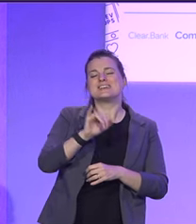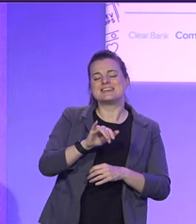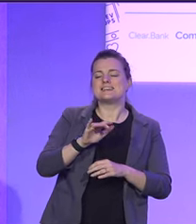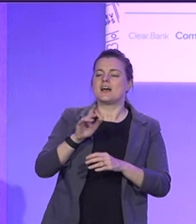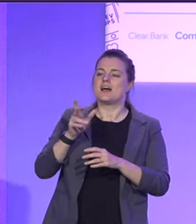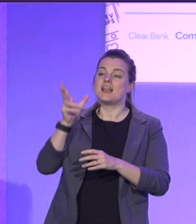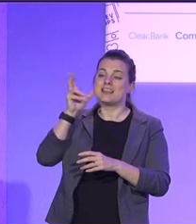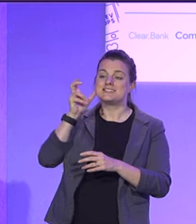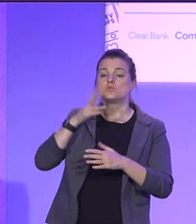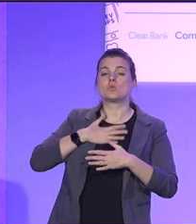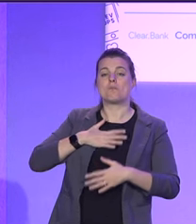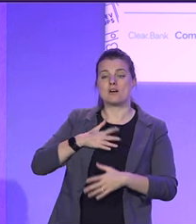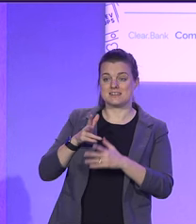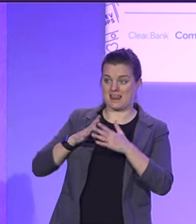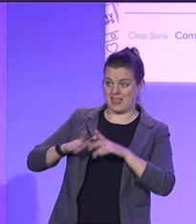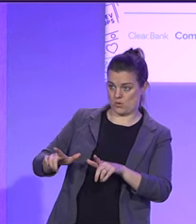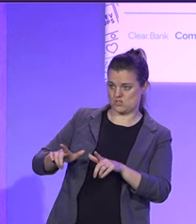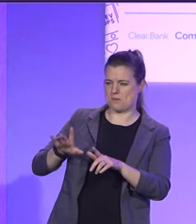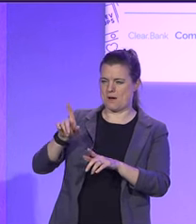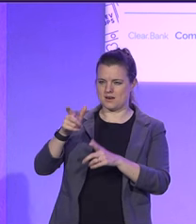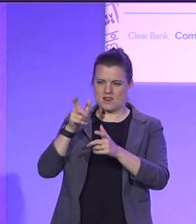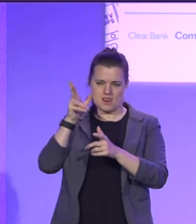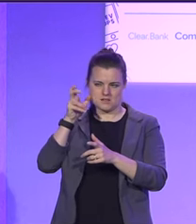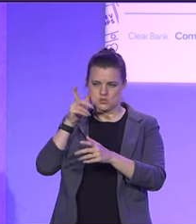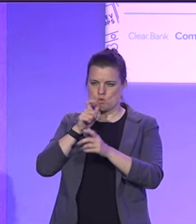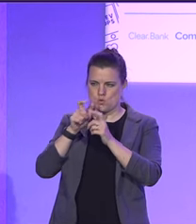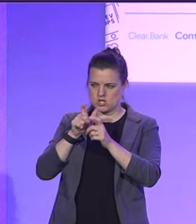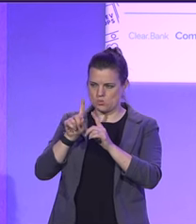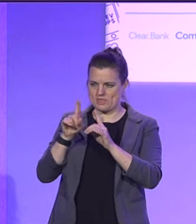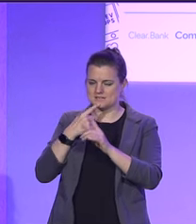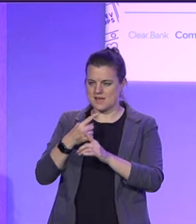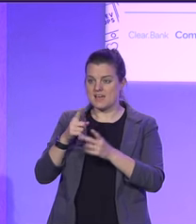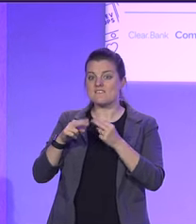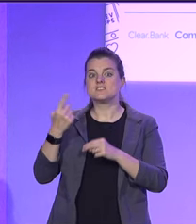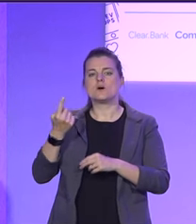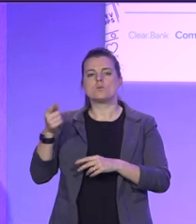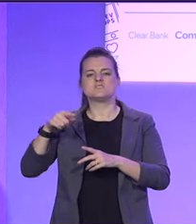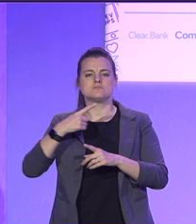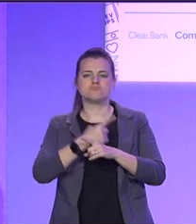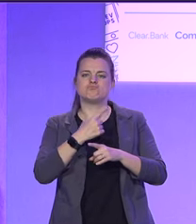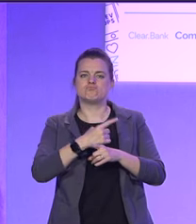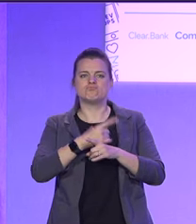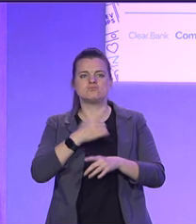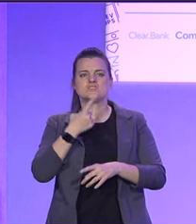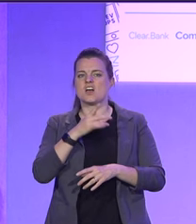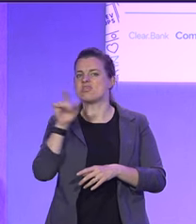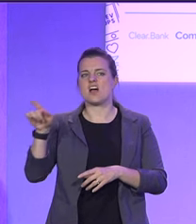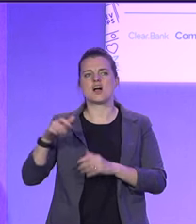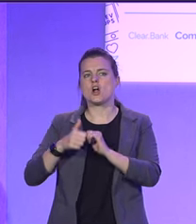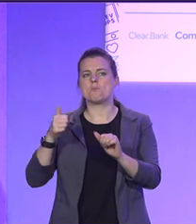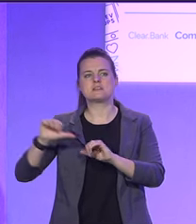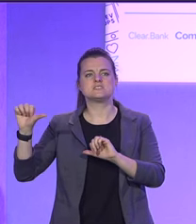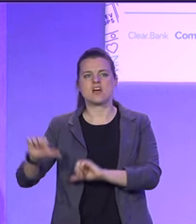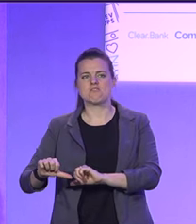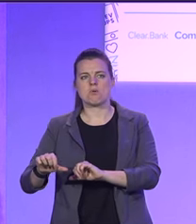saying. If someone is going on a rant about why their company is absolutely terrible, or going, oh my God, my company is the best thing, don't only